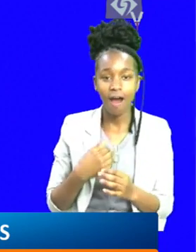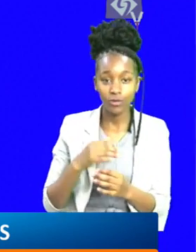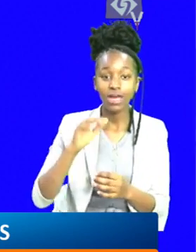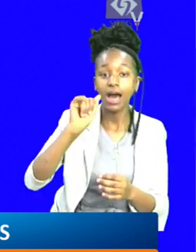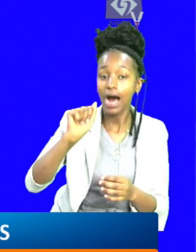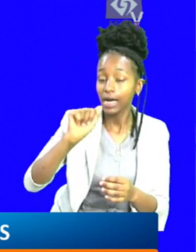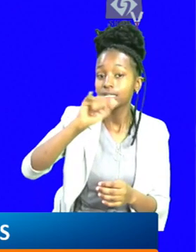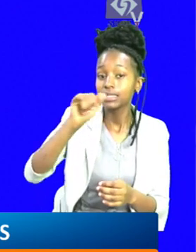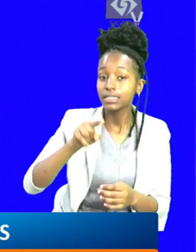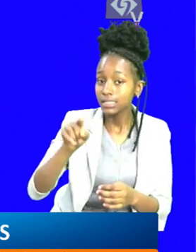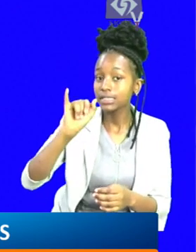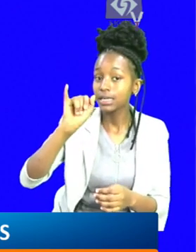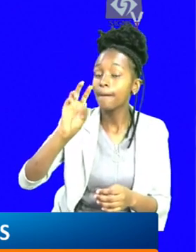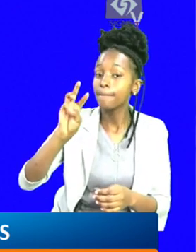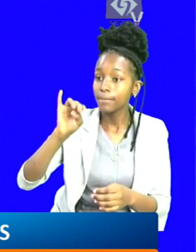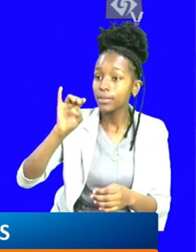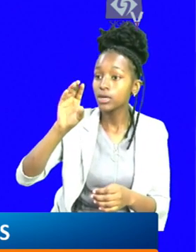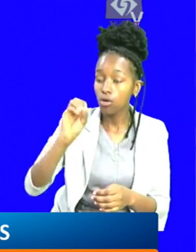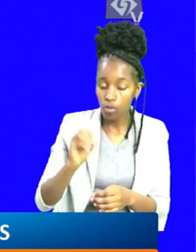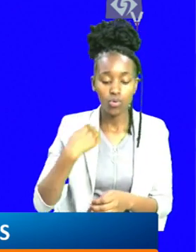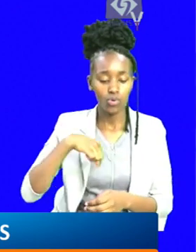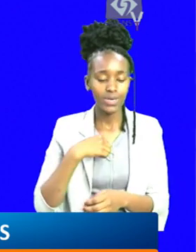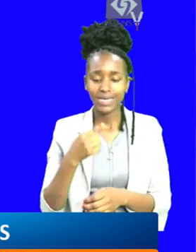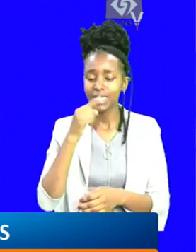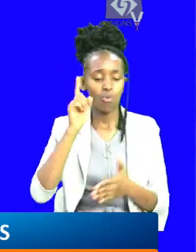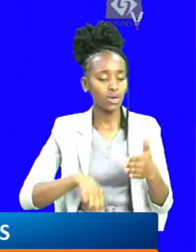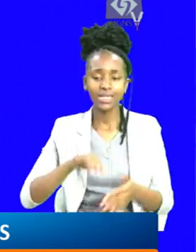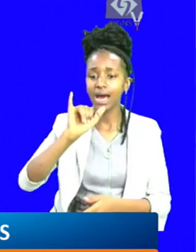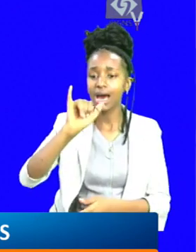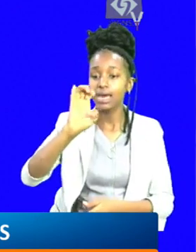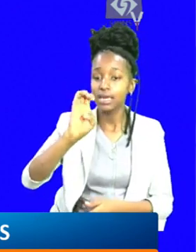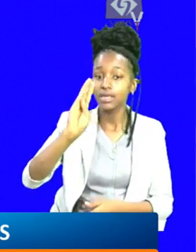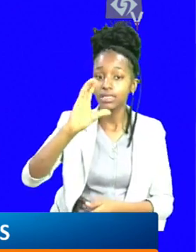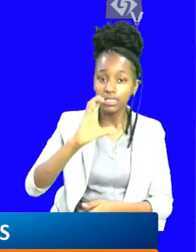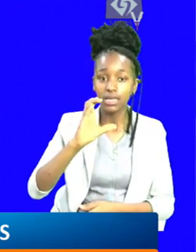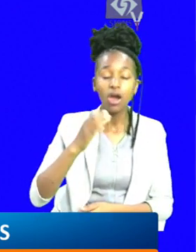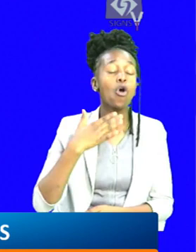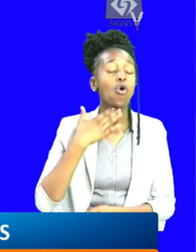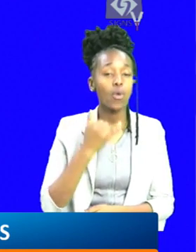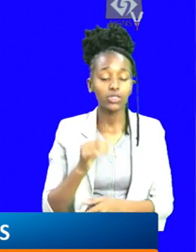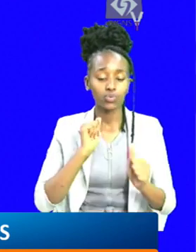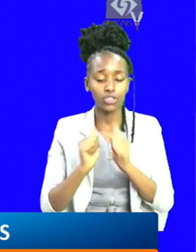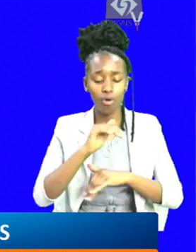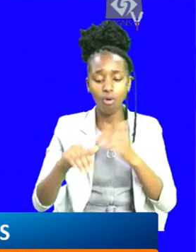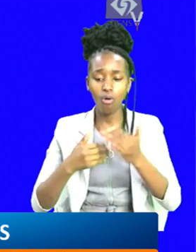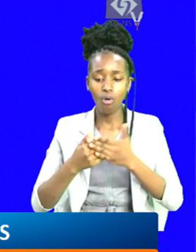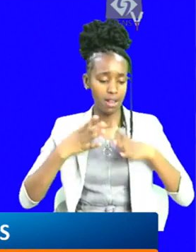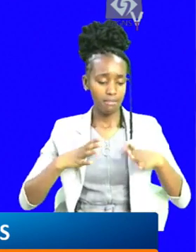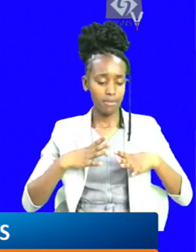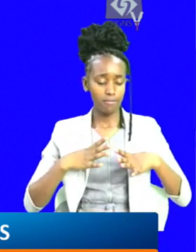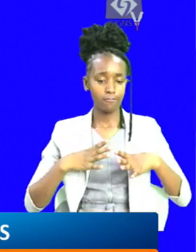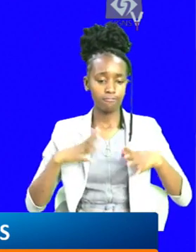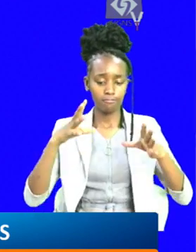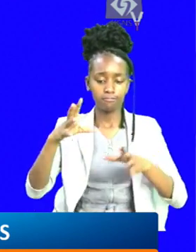to kill multipartyism in this country. Hiyo sisi tumesema tunataka IBC ambaye